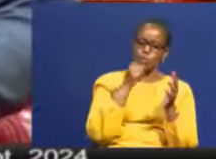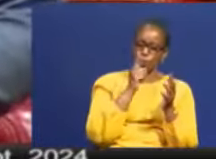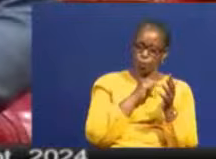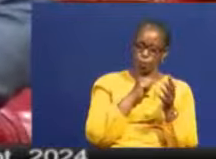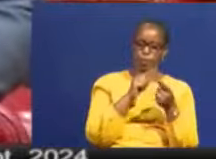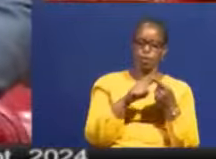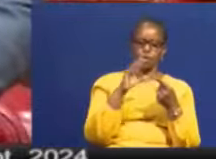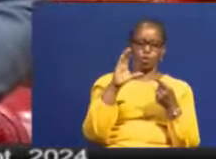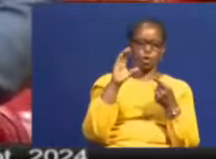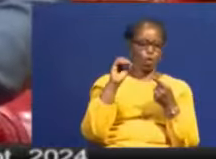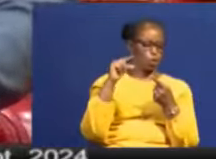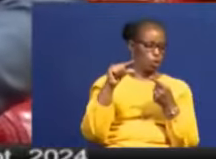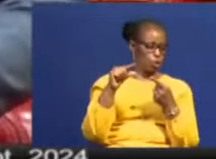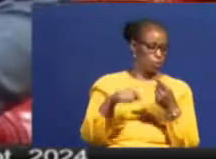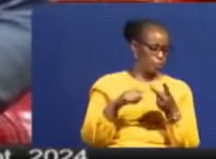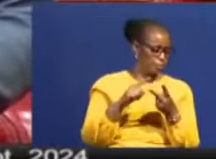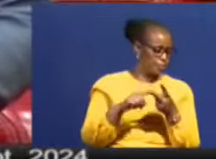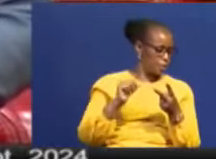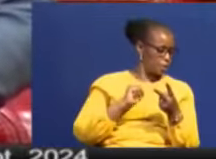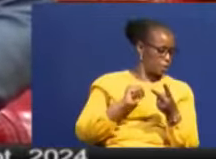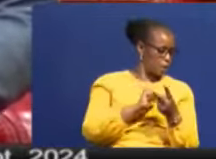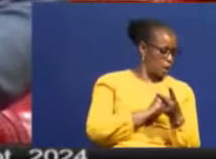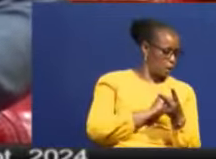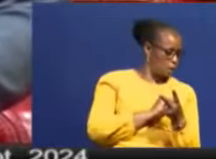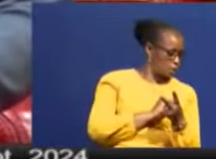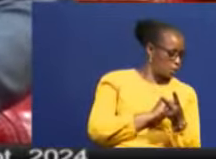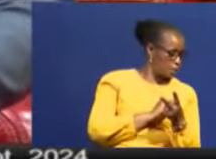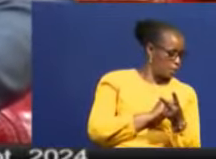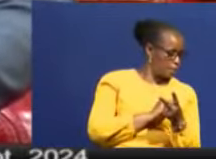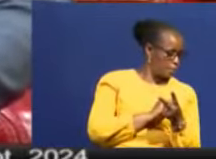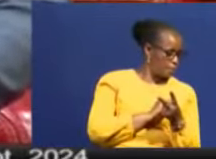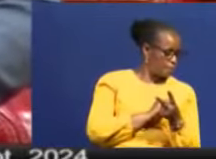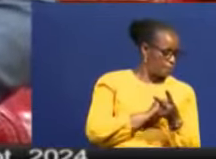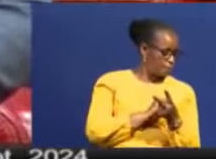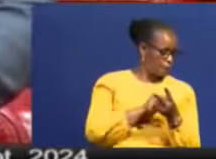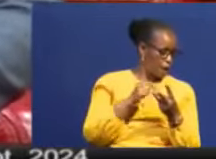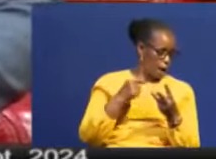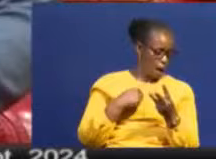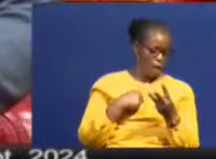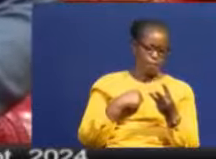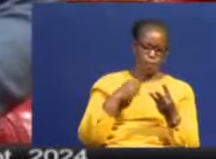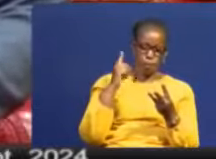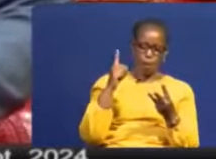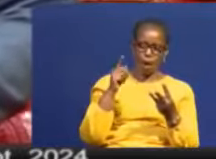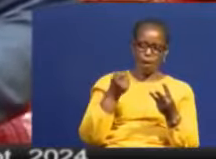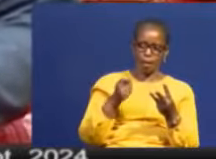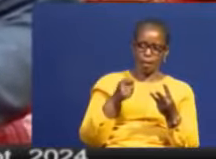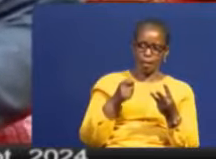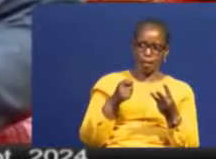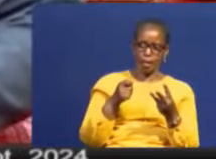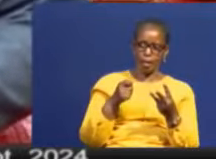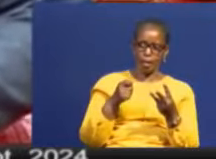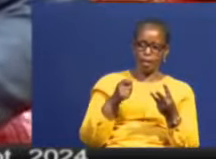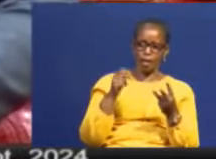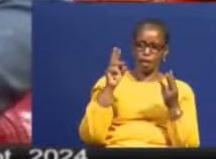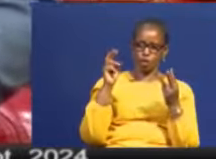of Governors, our Senate, they have one key issue, which I would say is a